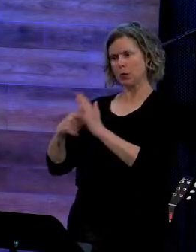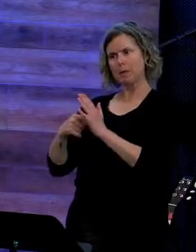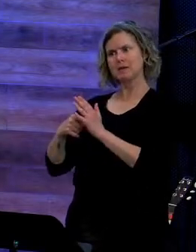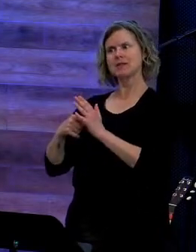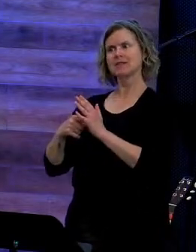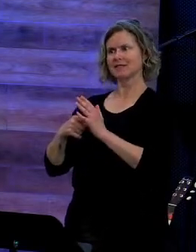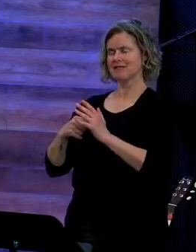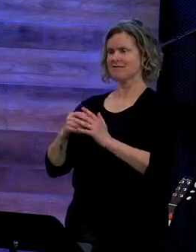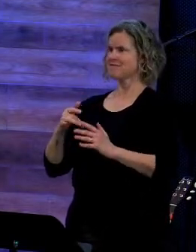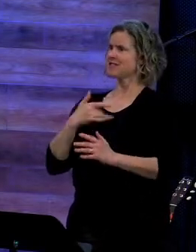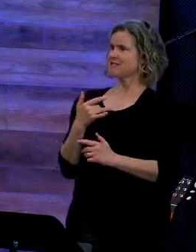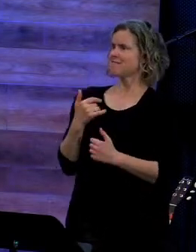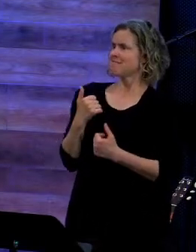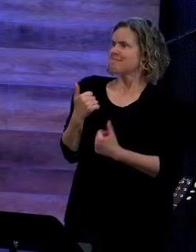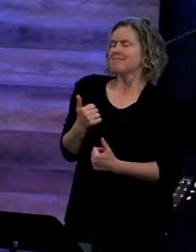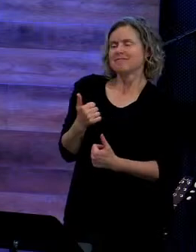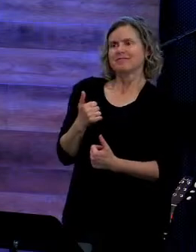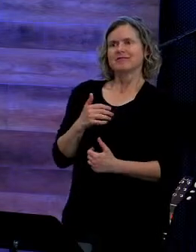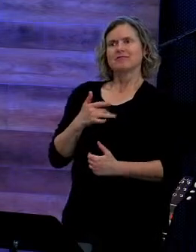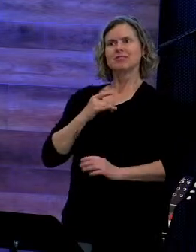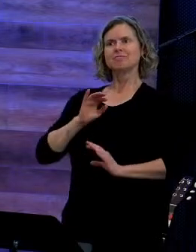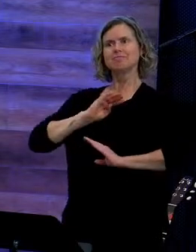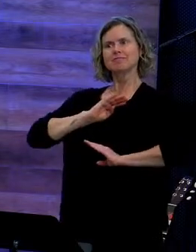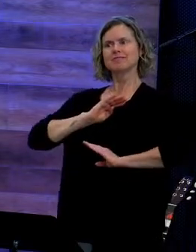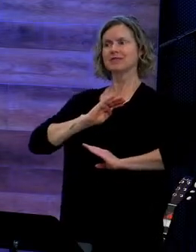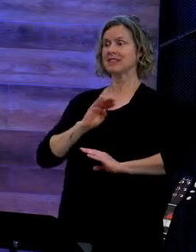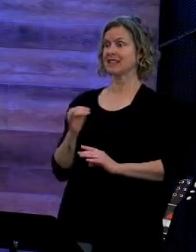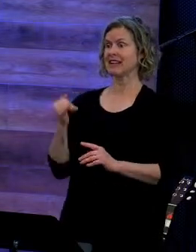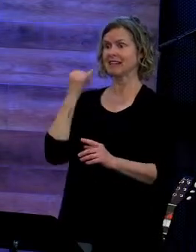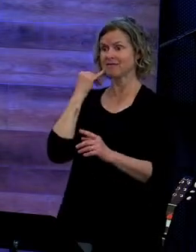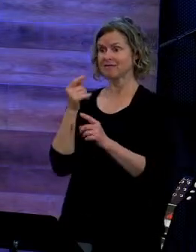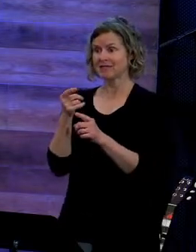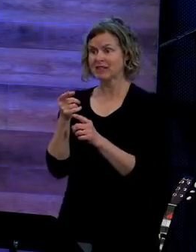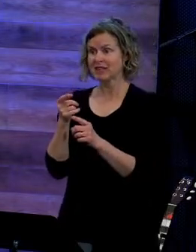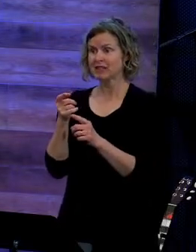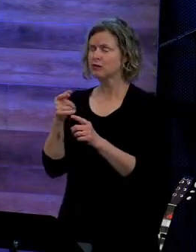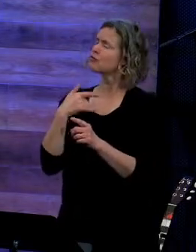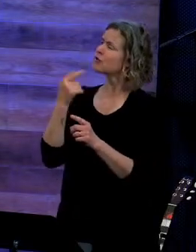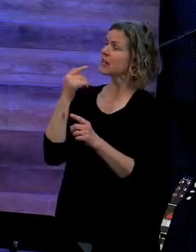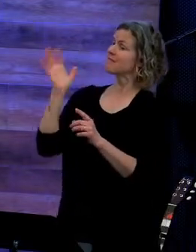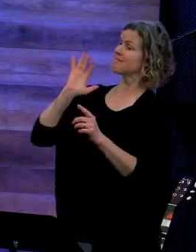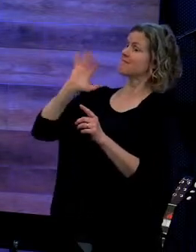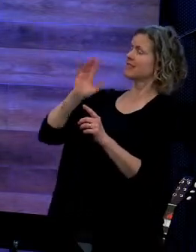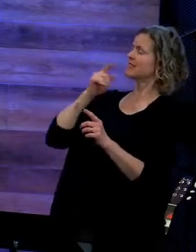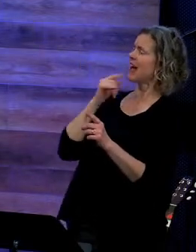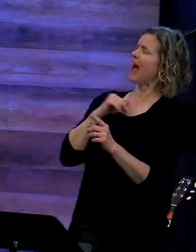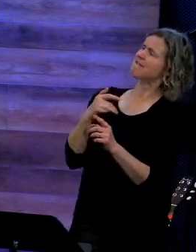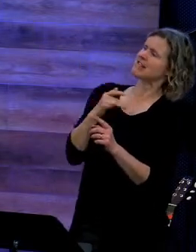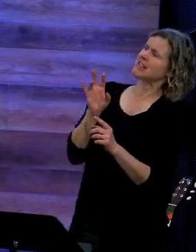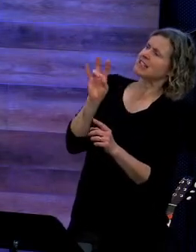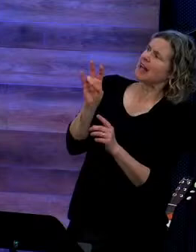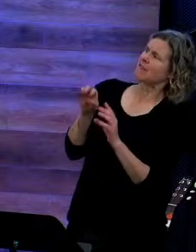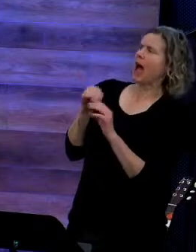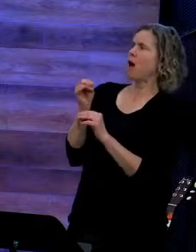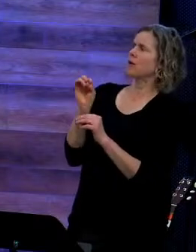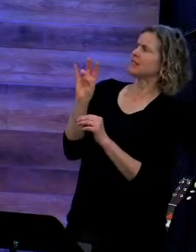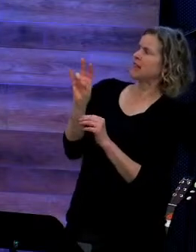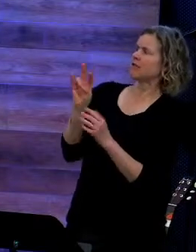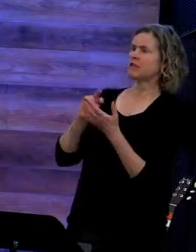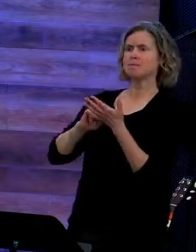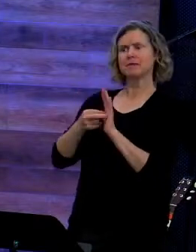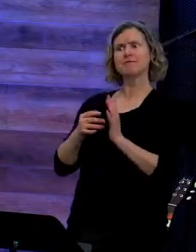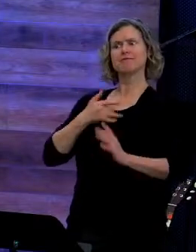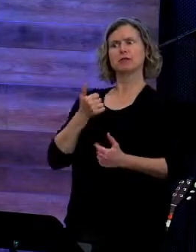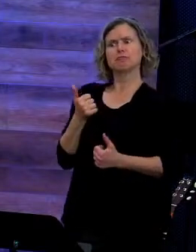would say, I'm feeling a 7 out of 7, you know? And you'd mean, I'm feeling great. In Hebrew, the word 7 is spelled with the